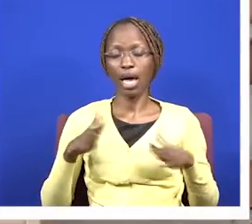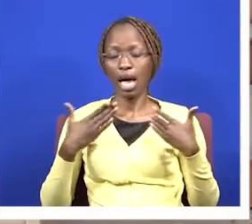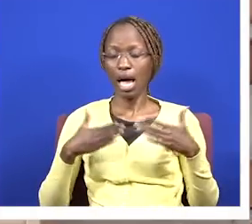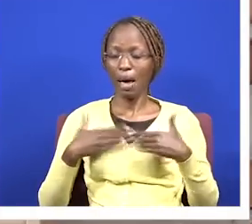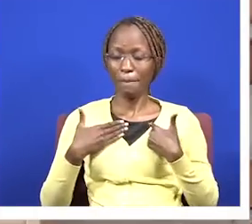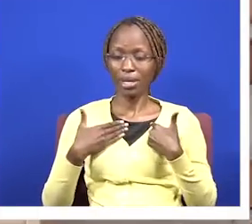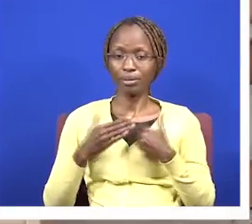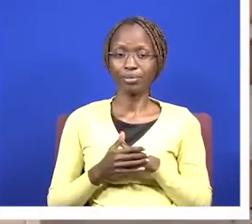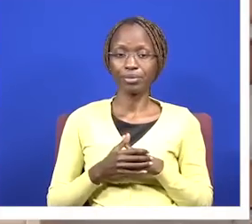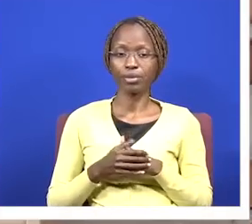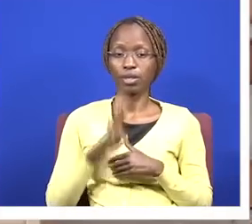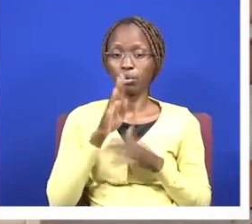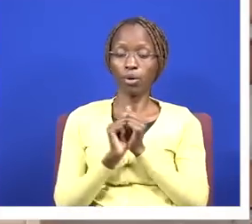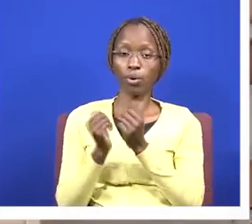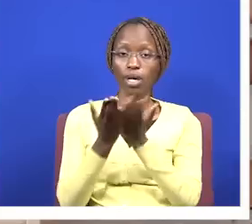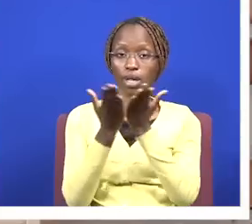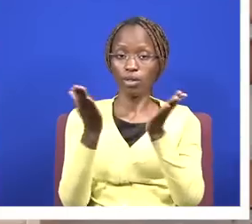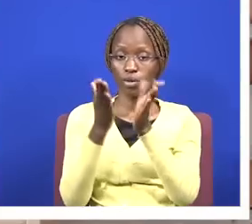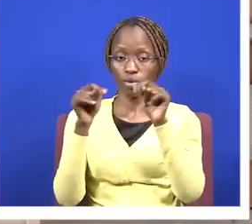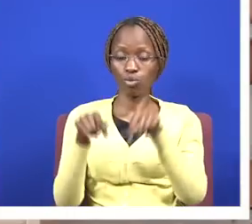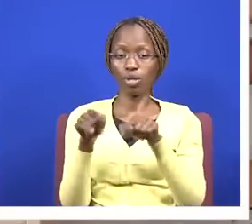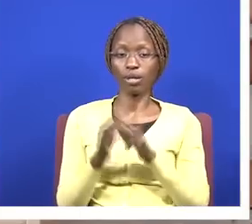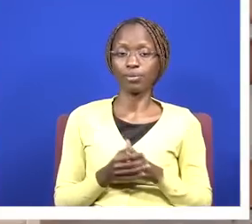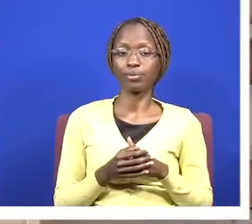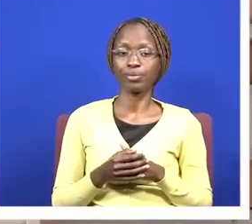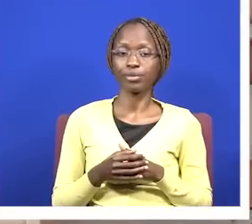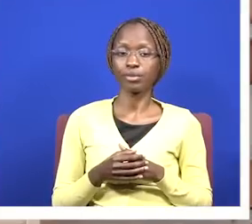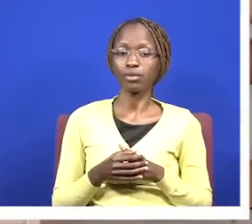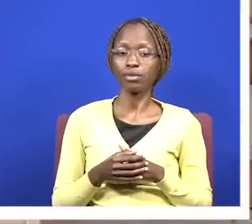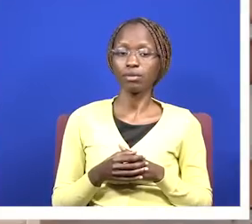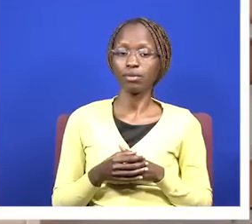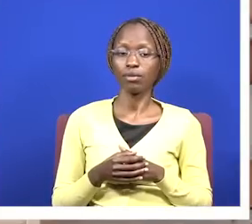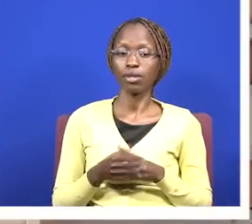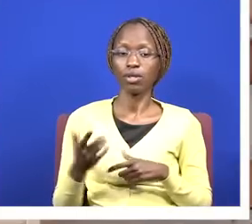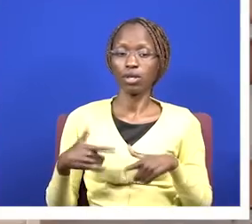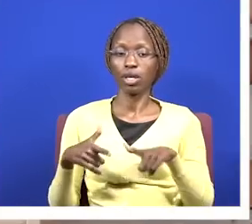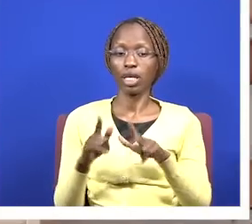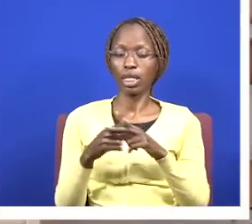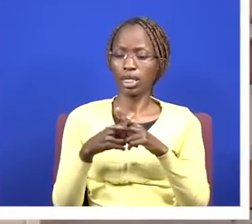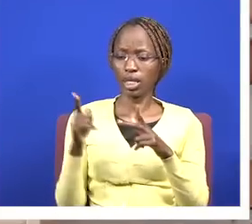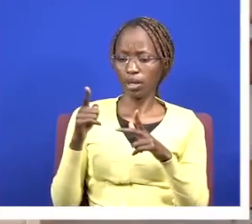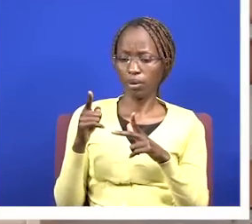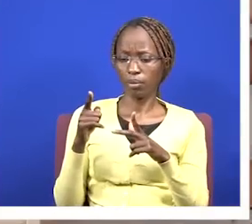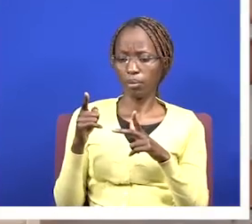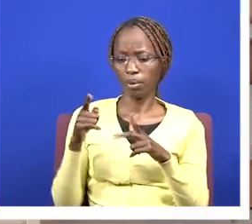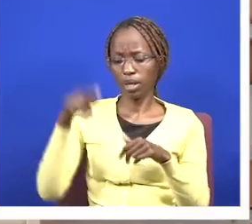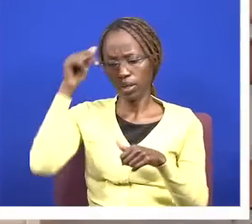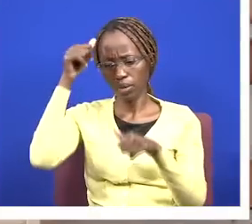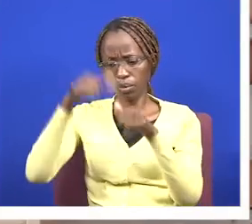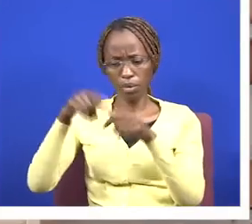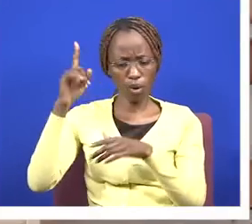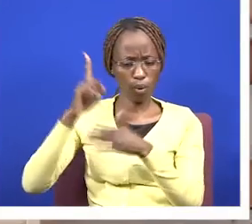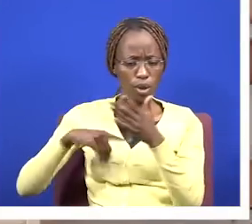so happy to be with you today. Now, let us start by reminding ourselves what we